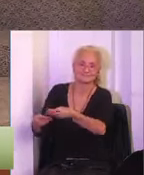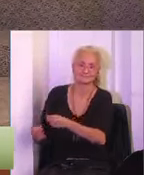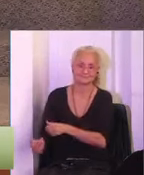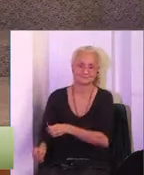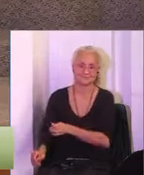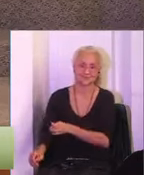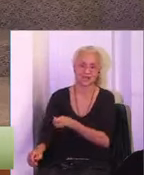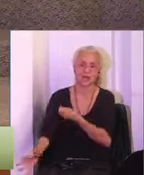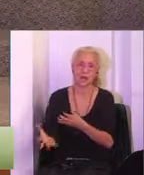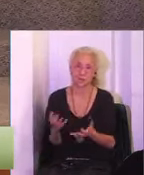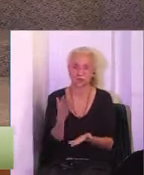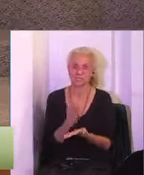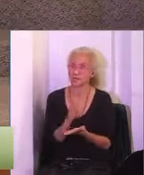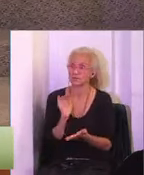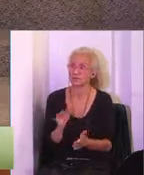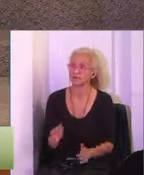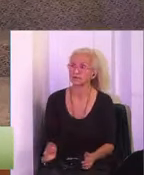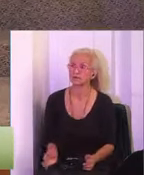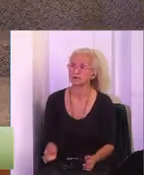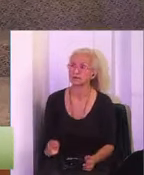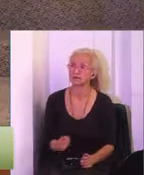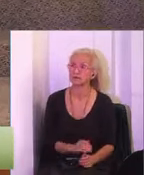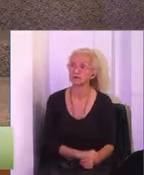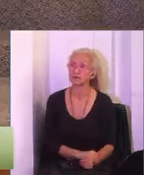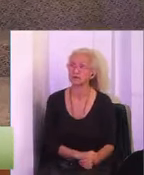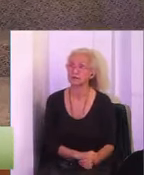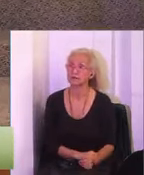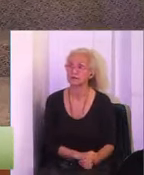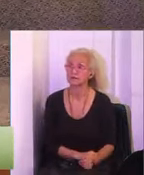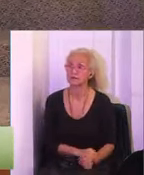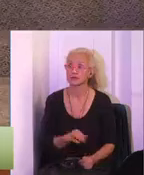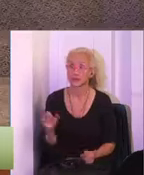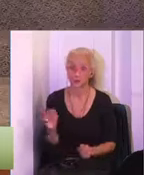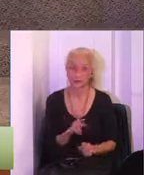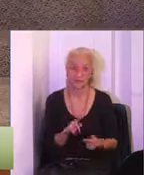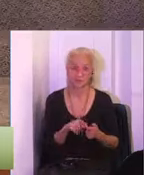I wanted to stop that right there. Back to my mom.